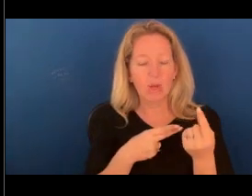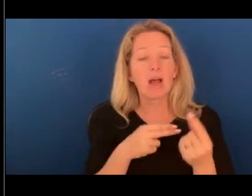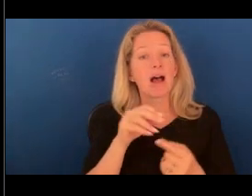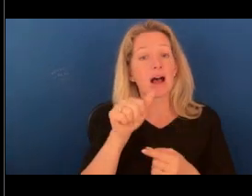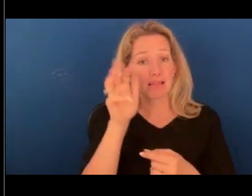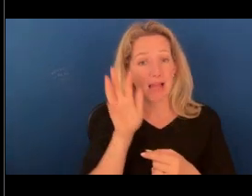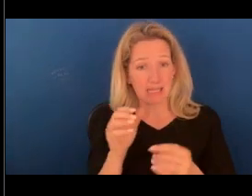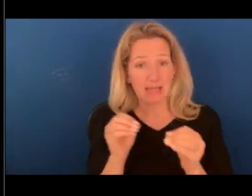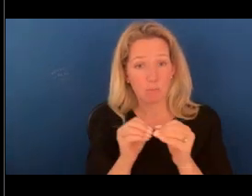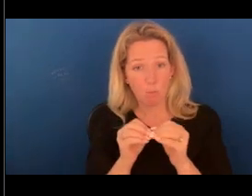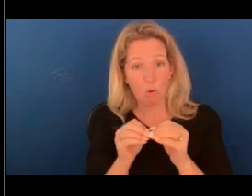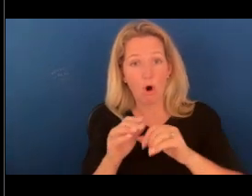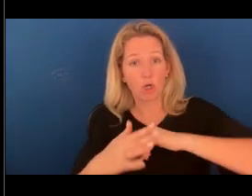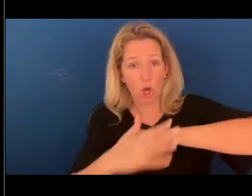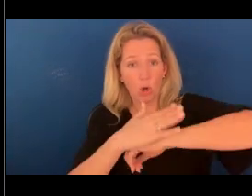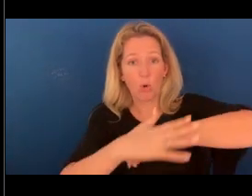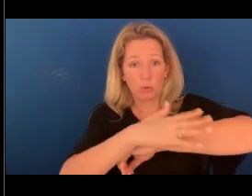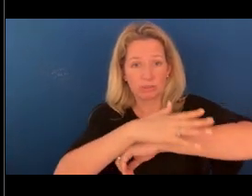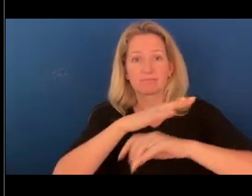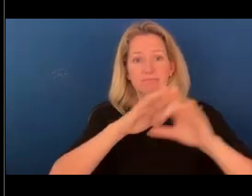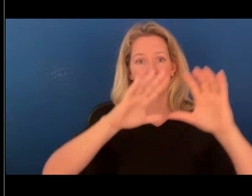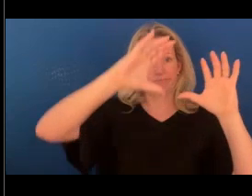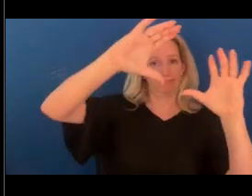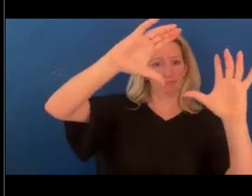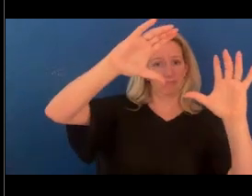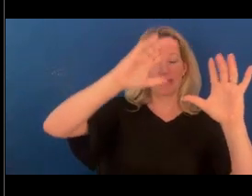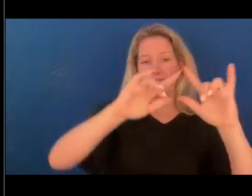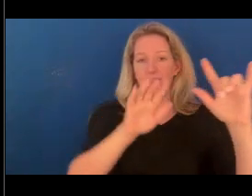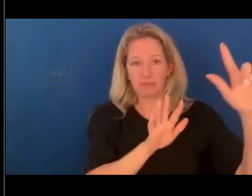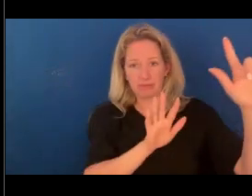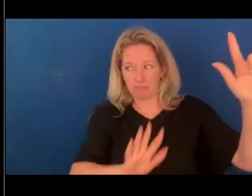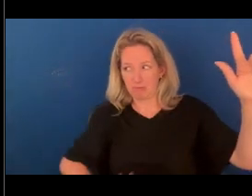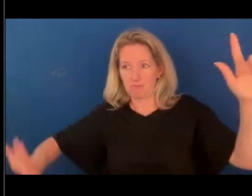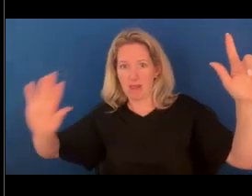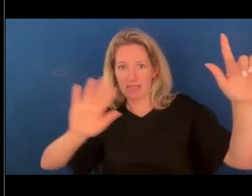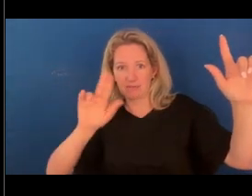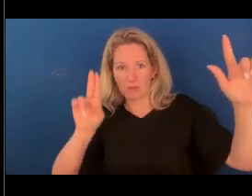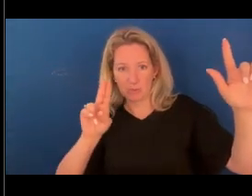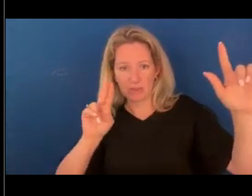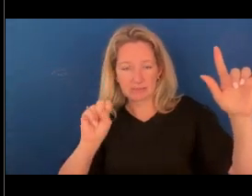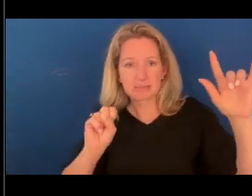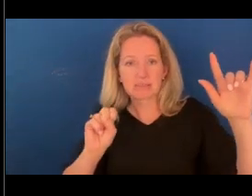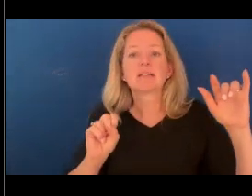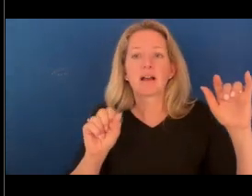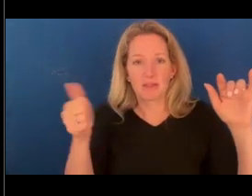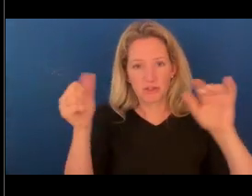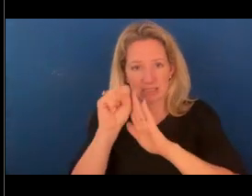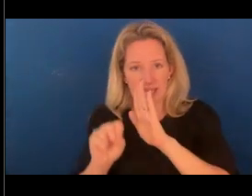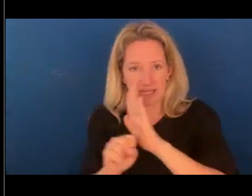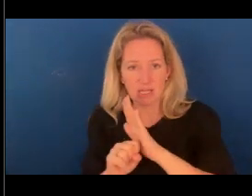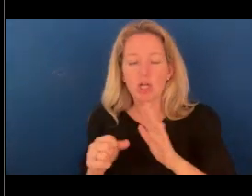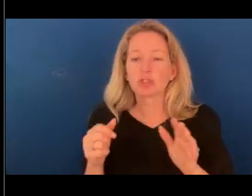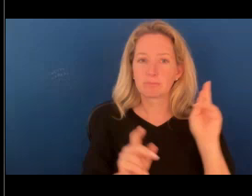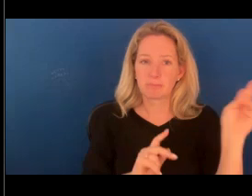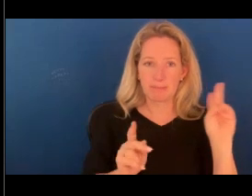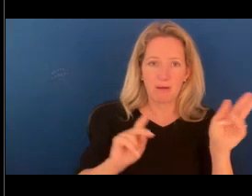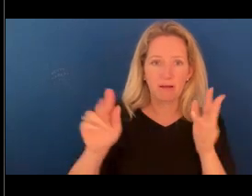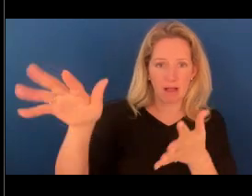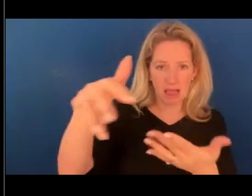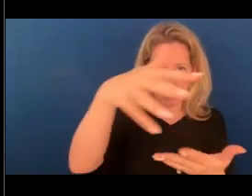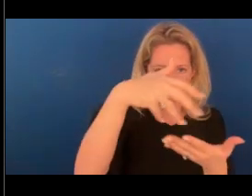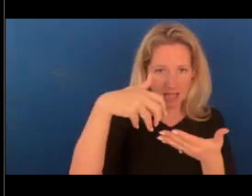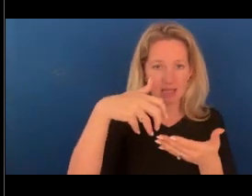States. And folks had voluntarily been collecting hundreds of thousands of pounds of debris, but would bring it to their